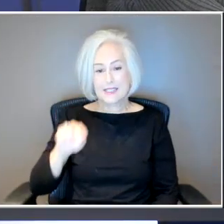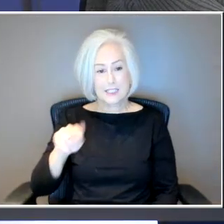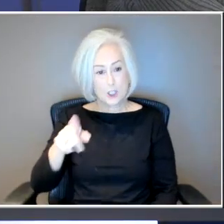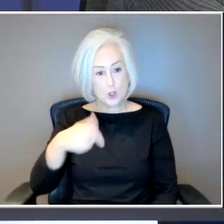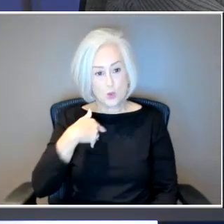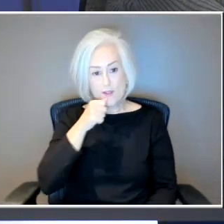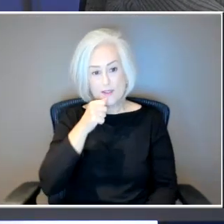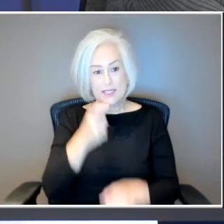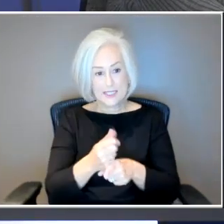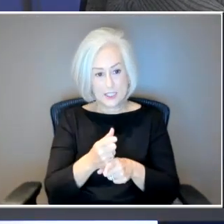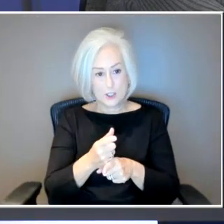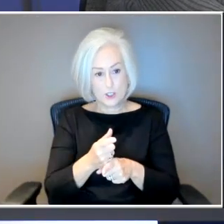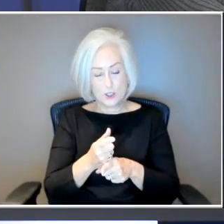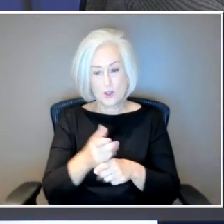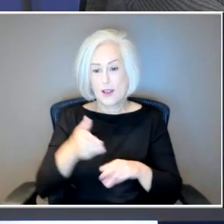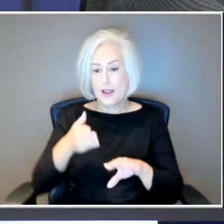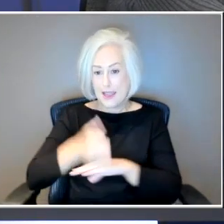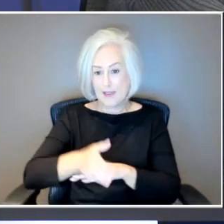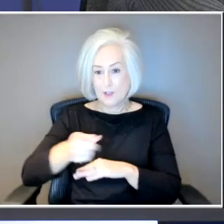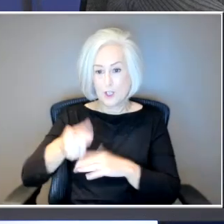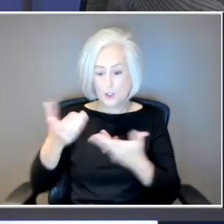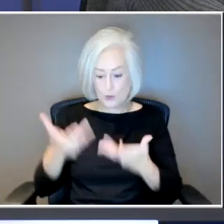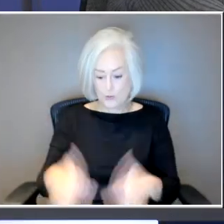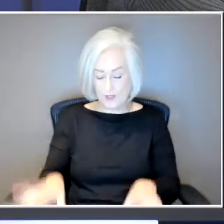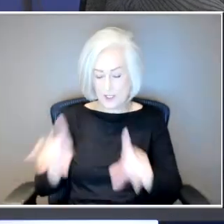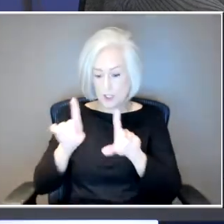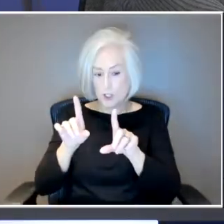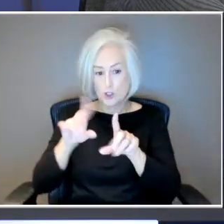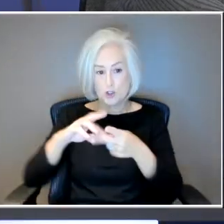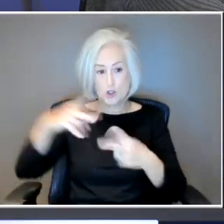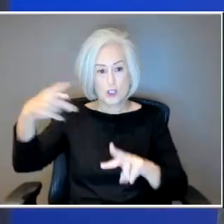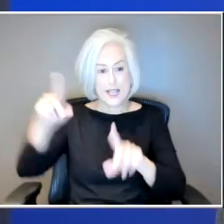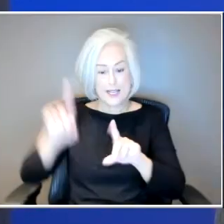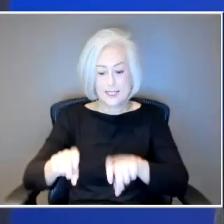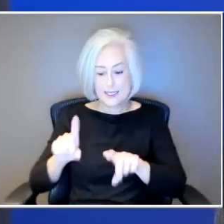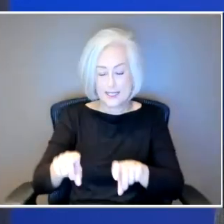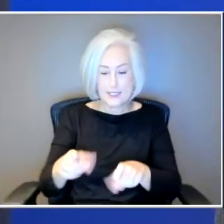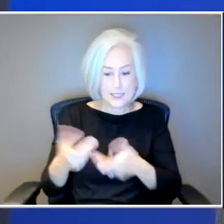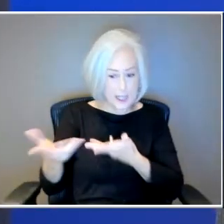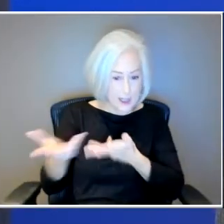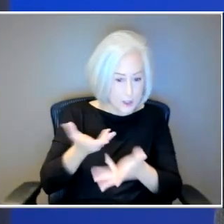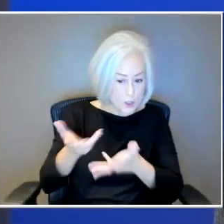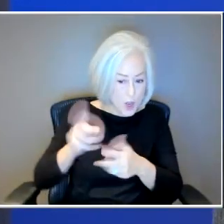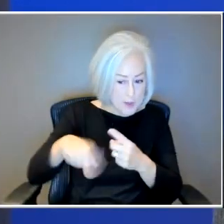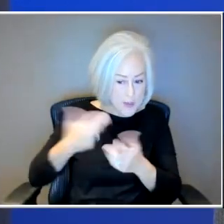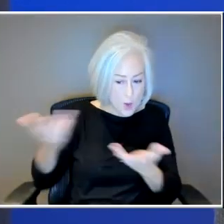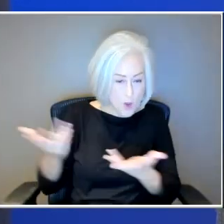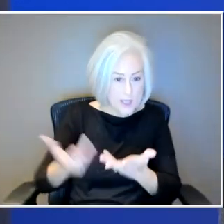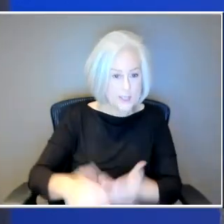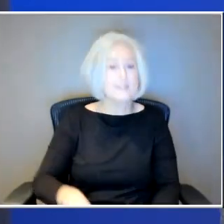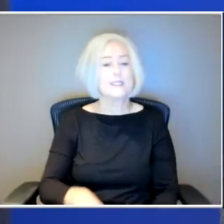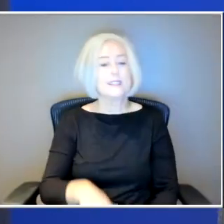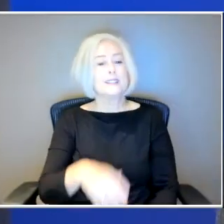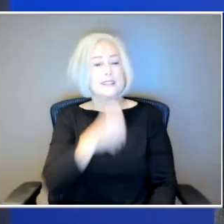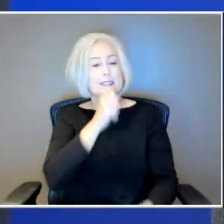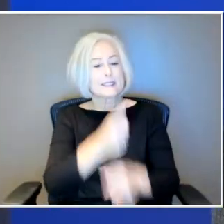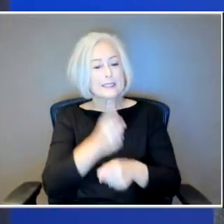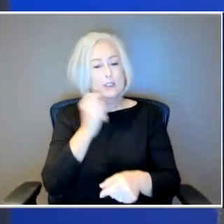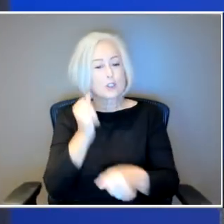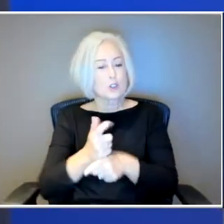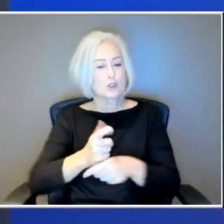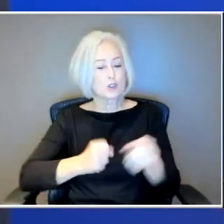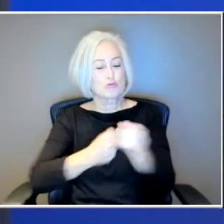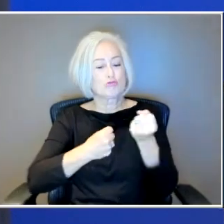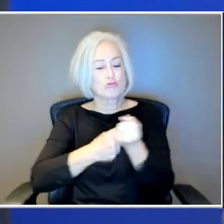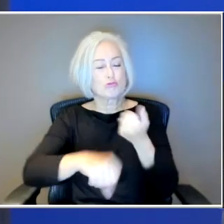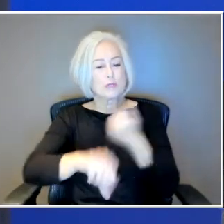after you had your genetic test, and what were those like? Yes, it was very much so, sisters, supporting each other, and she's like, well,